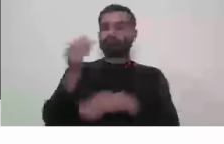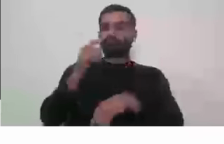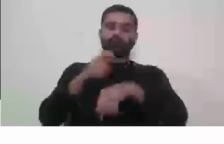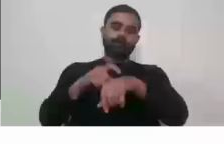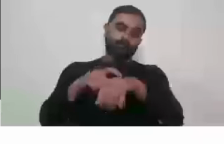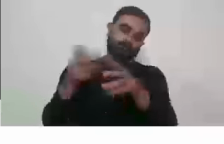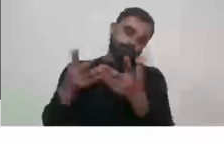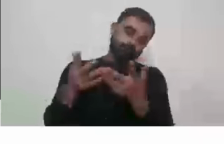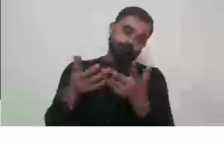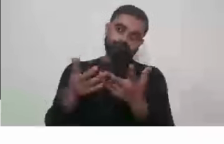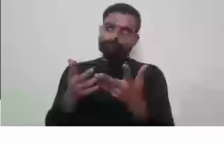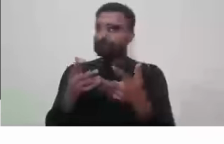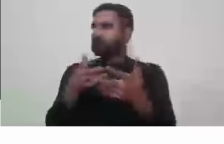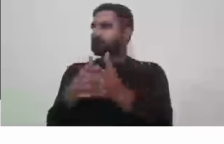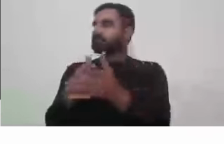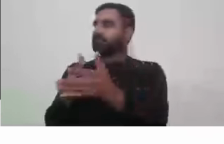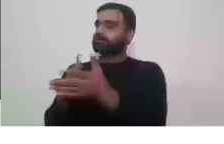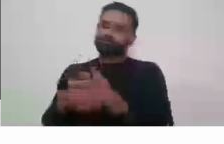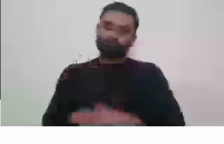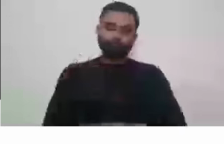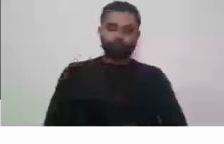it's very challenging.